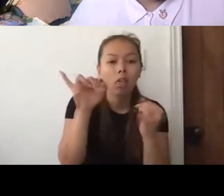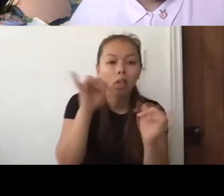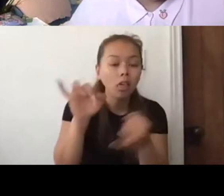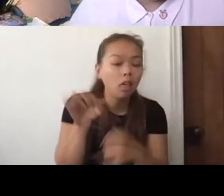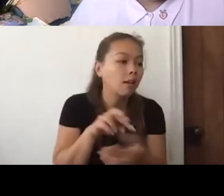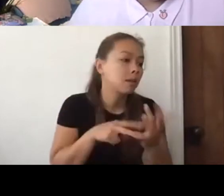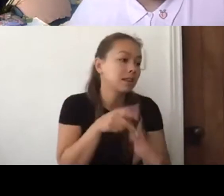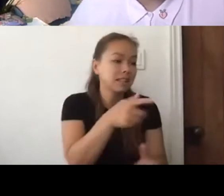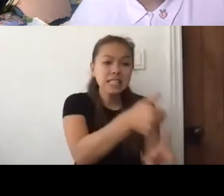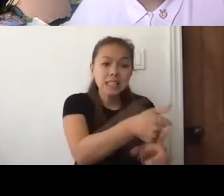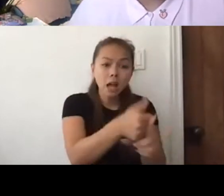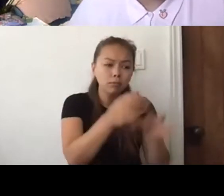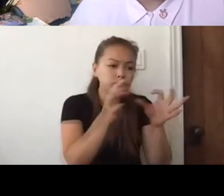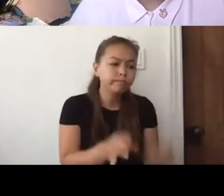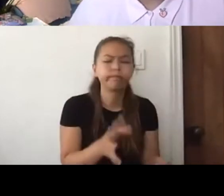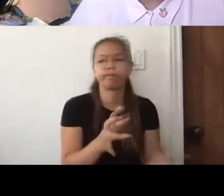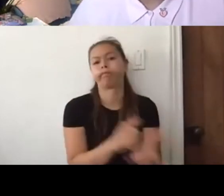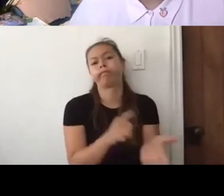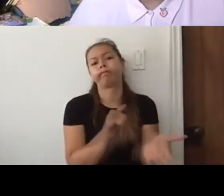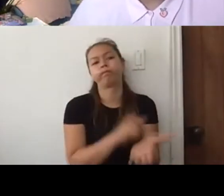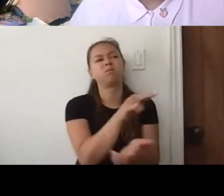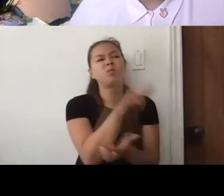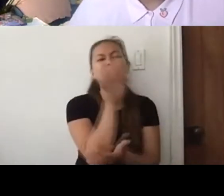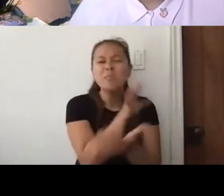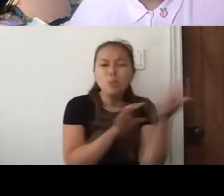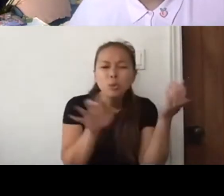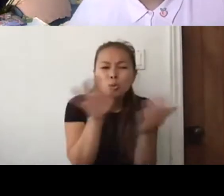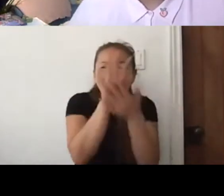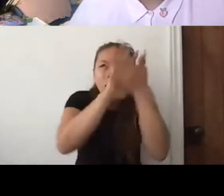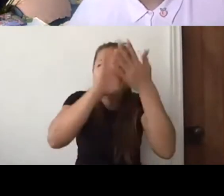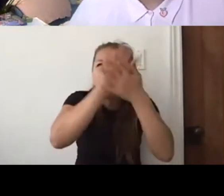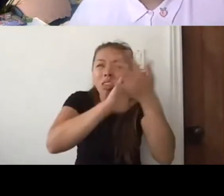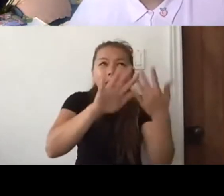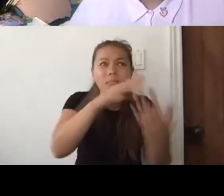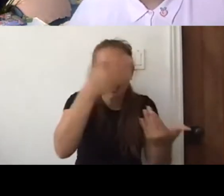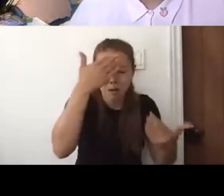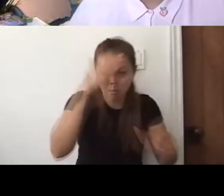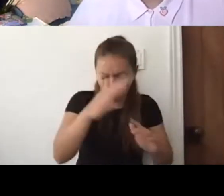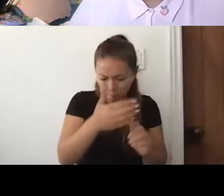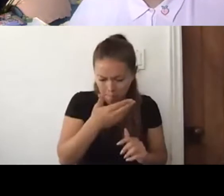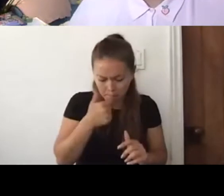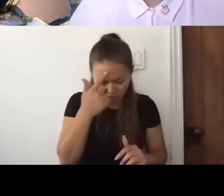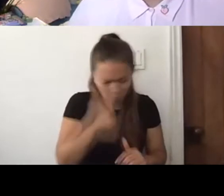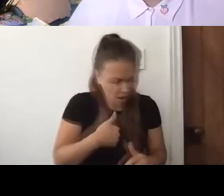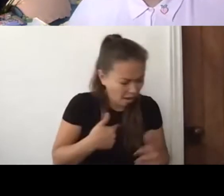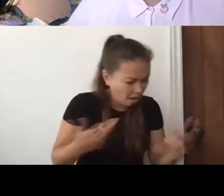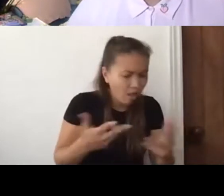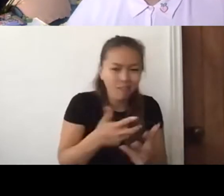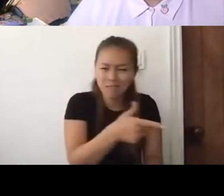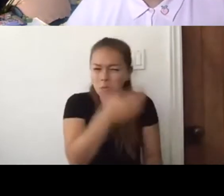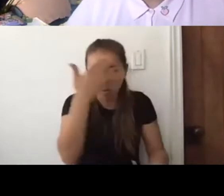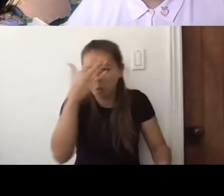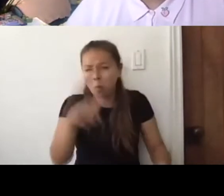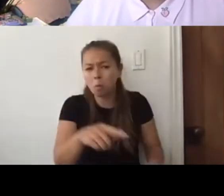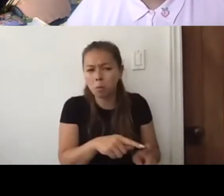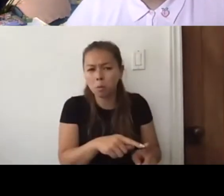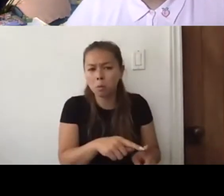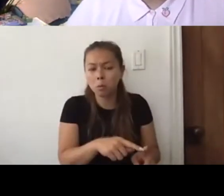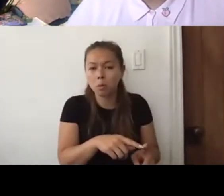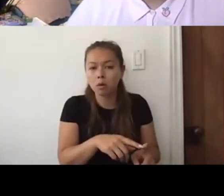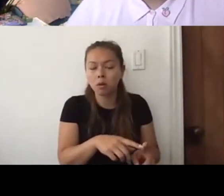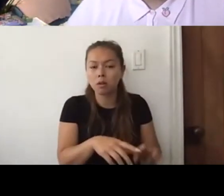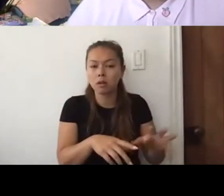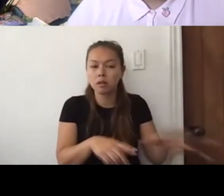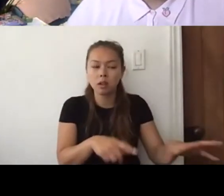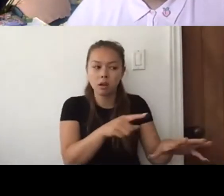themselves because, you know, they don't know what's best for them. And so there's kind of that misogyny of infantilizing women that falls into